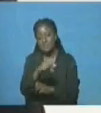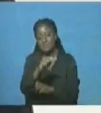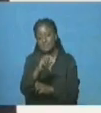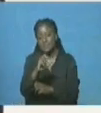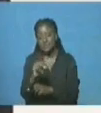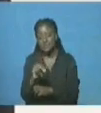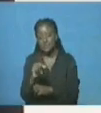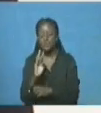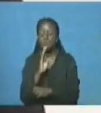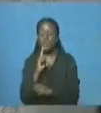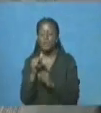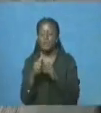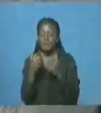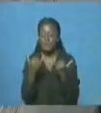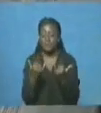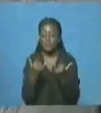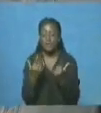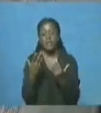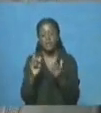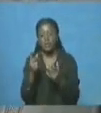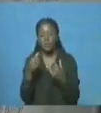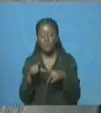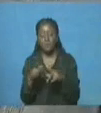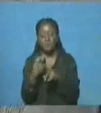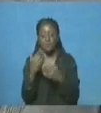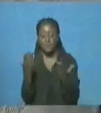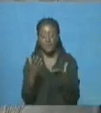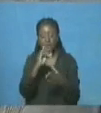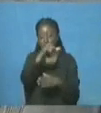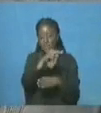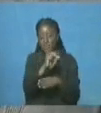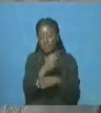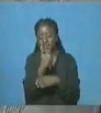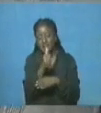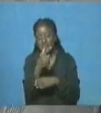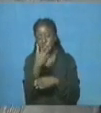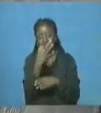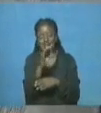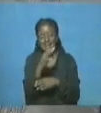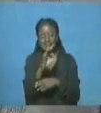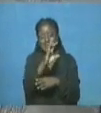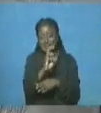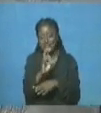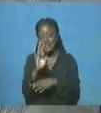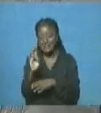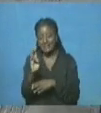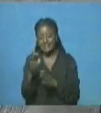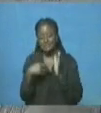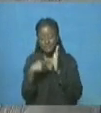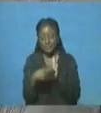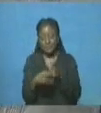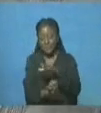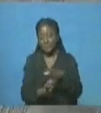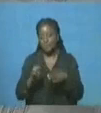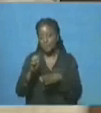present and where we're going to go from here. January 10, 1967 represented the emergence of the Black Bahamian